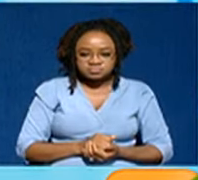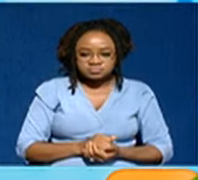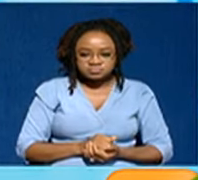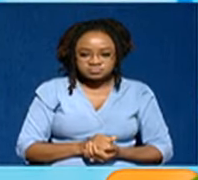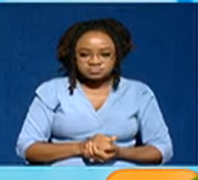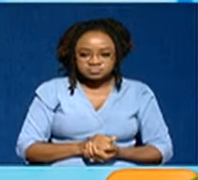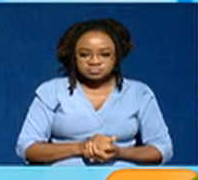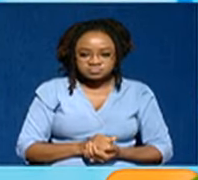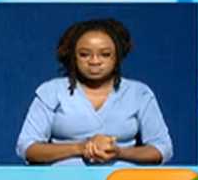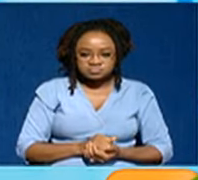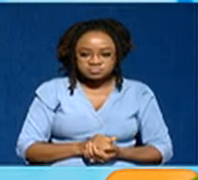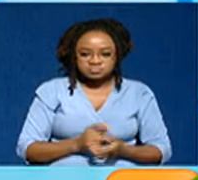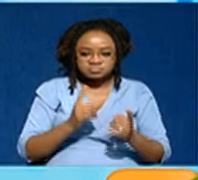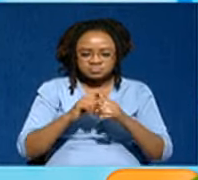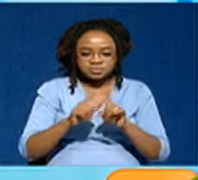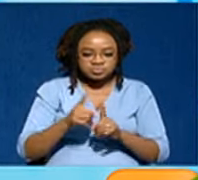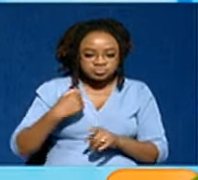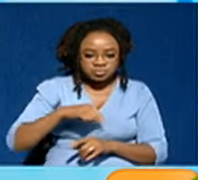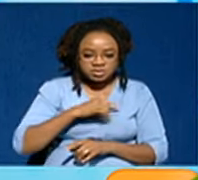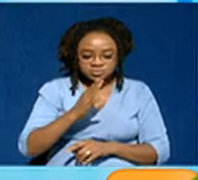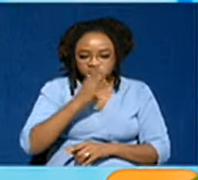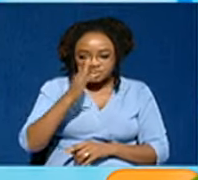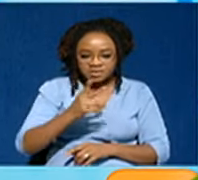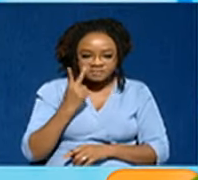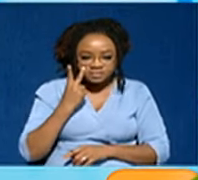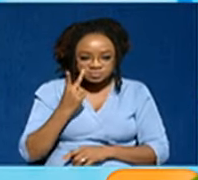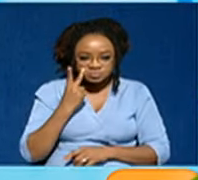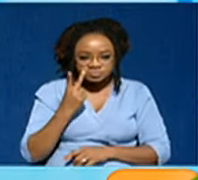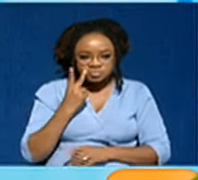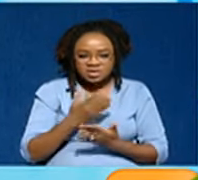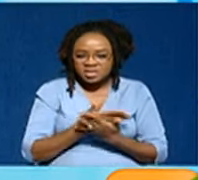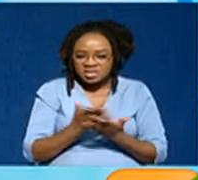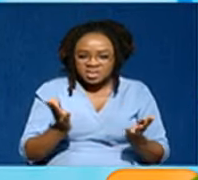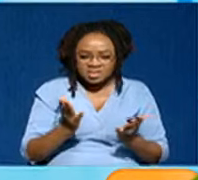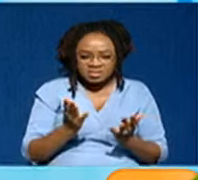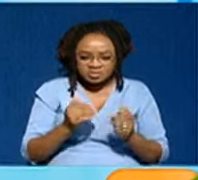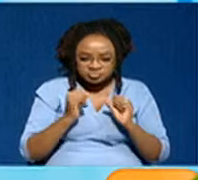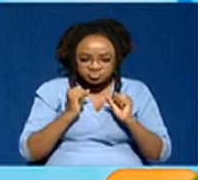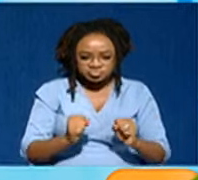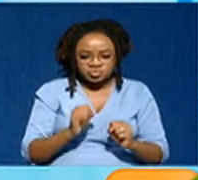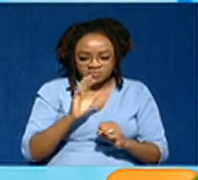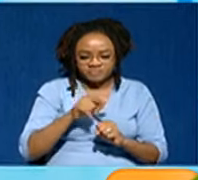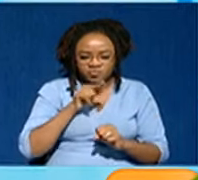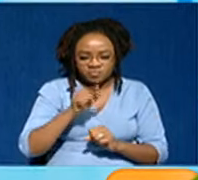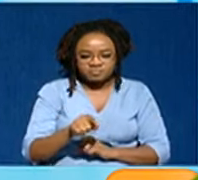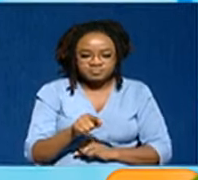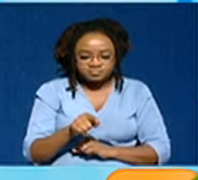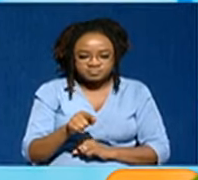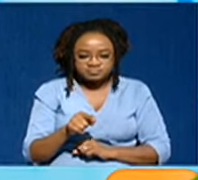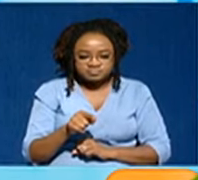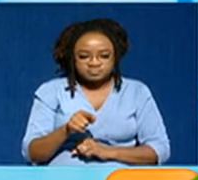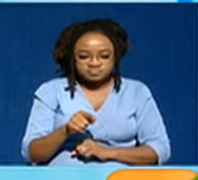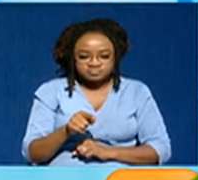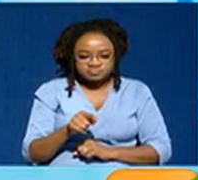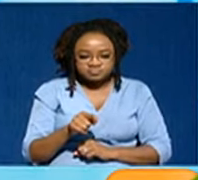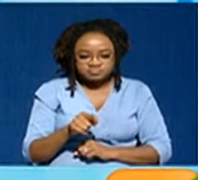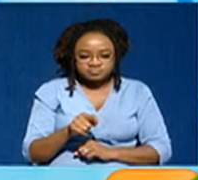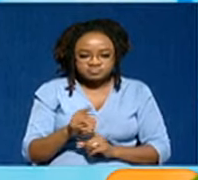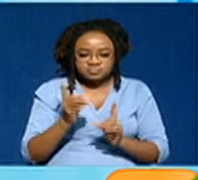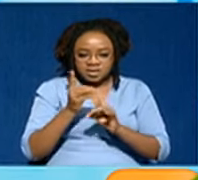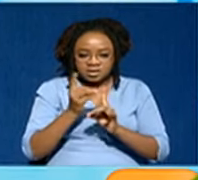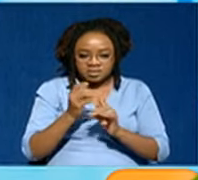But we never saw anything. We never saw anything tangible coming out of it. So on